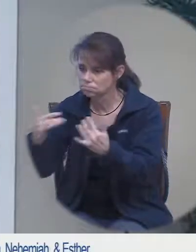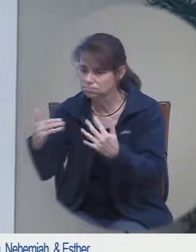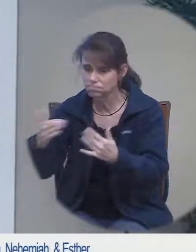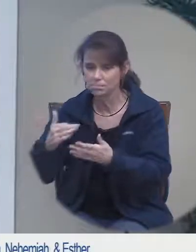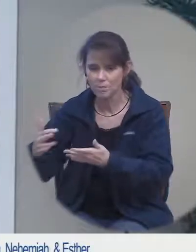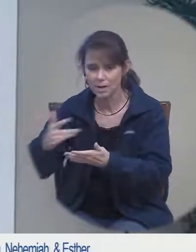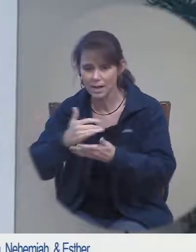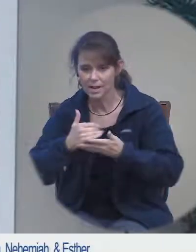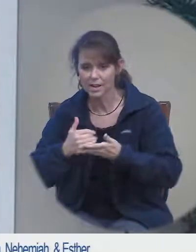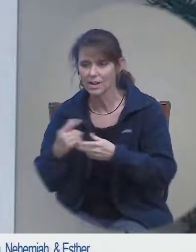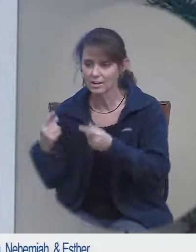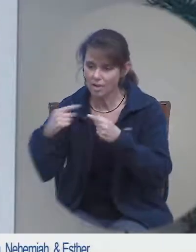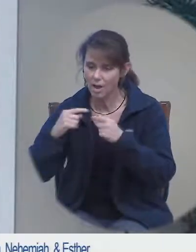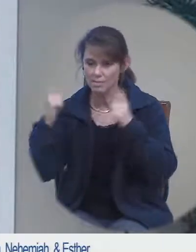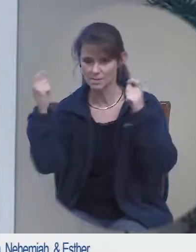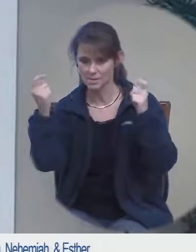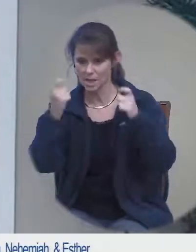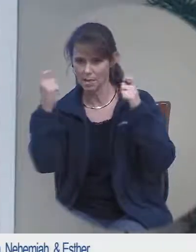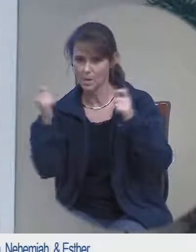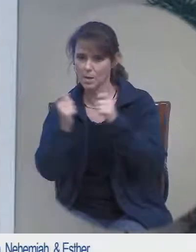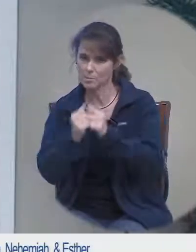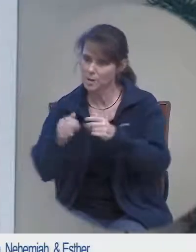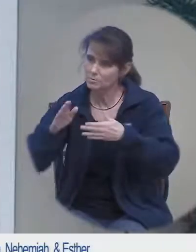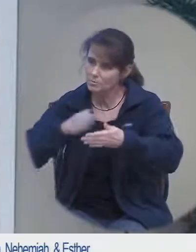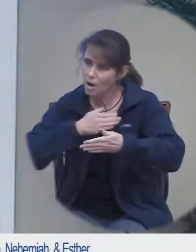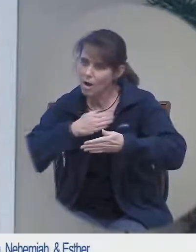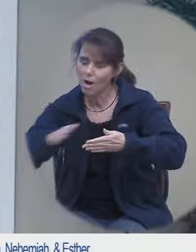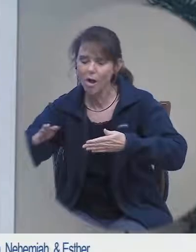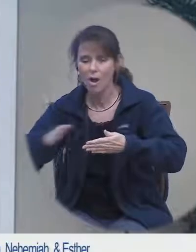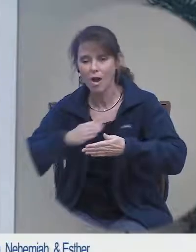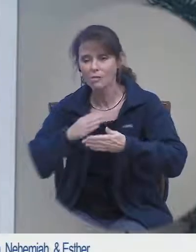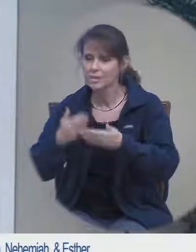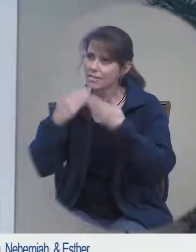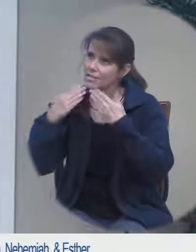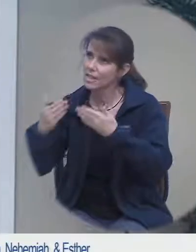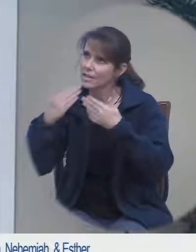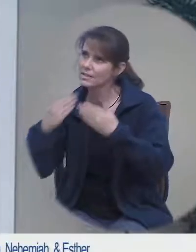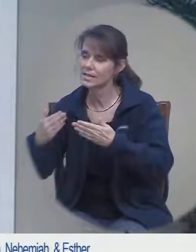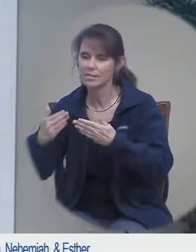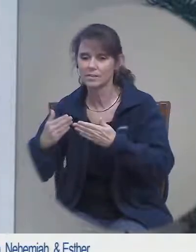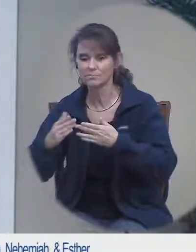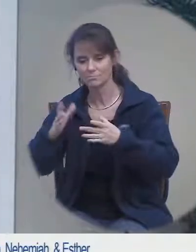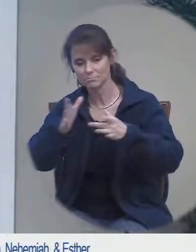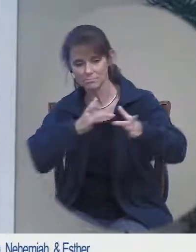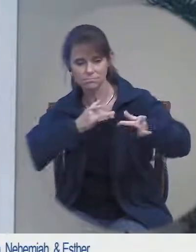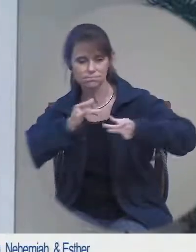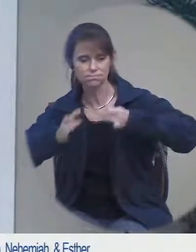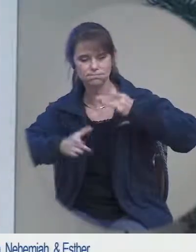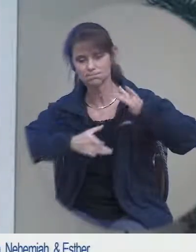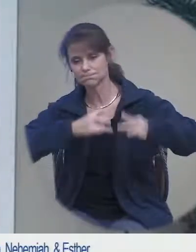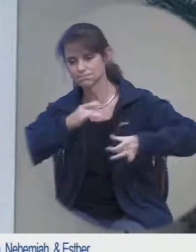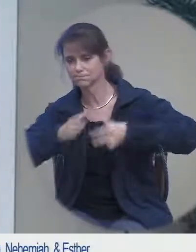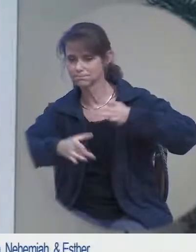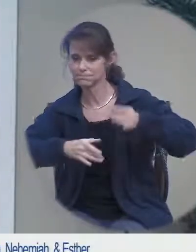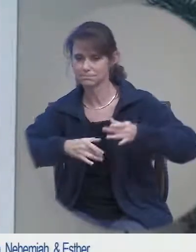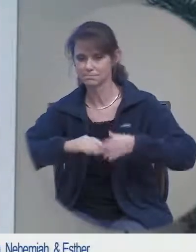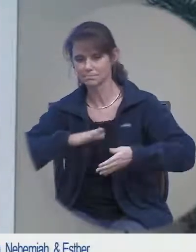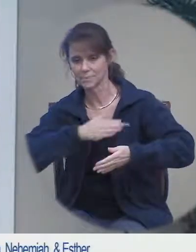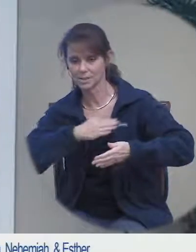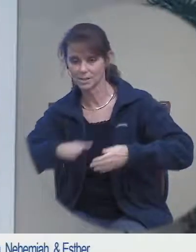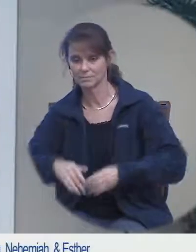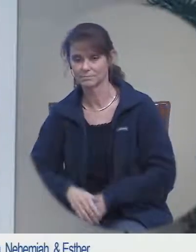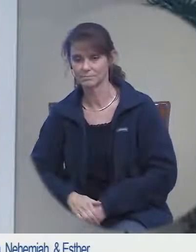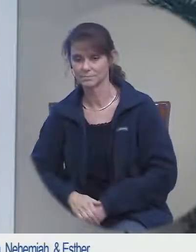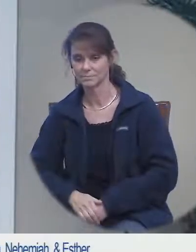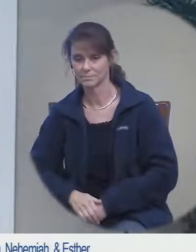with hymns of thanksgiving, and with songs to the accompaniment of cymbals, harps, and lyres. So the sons of the singers were assembled